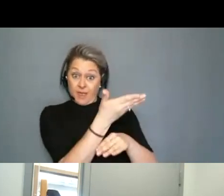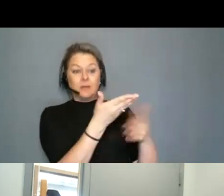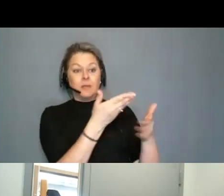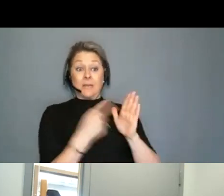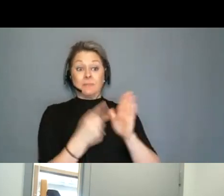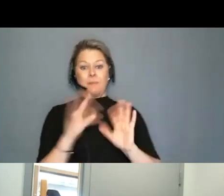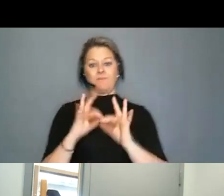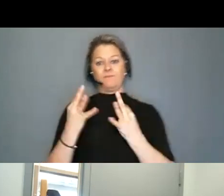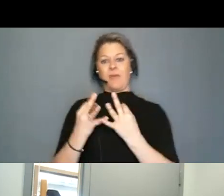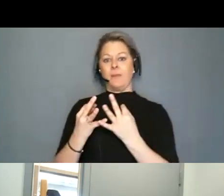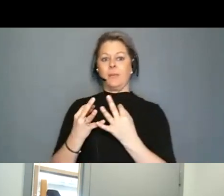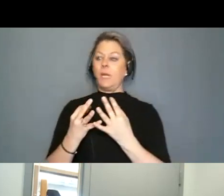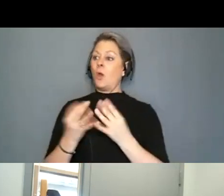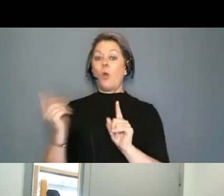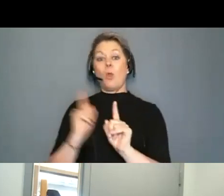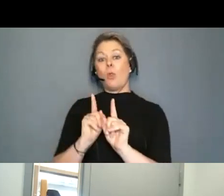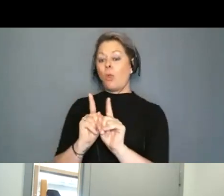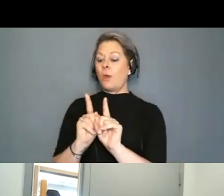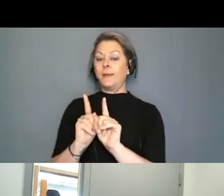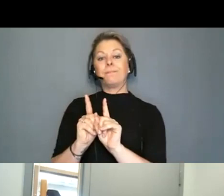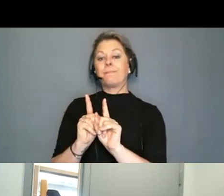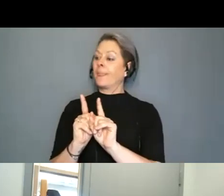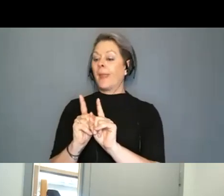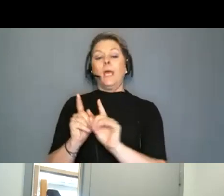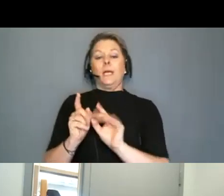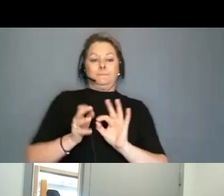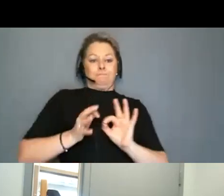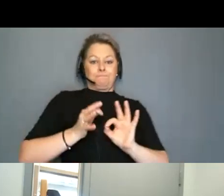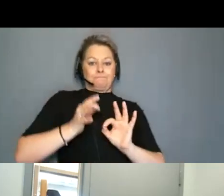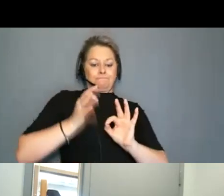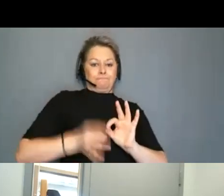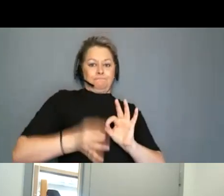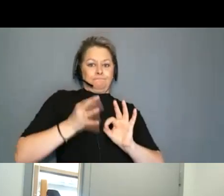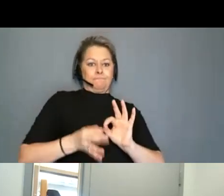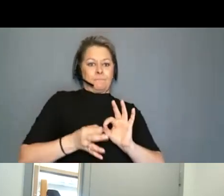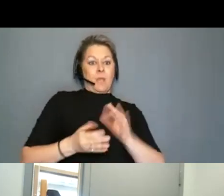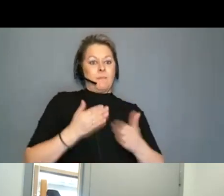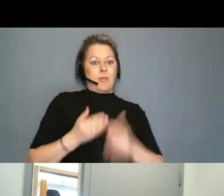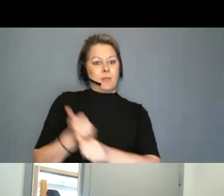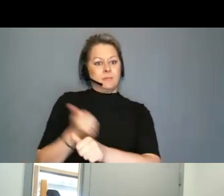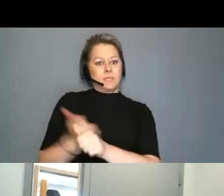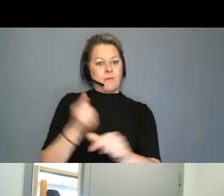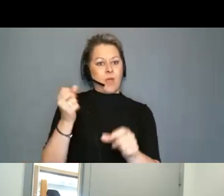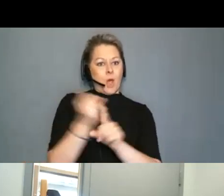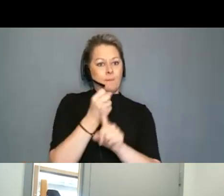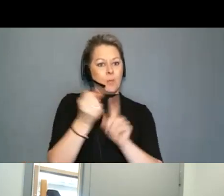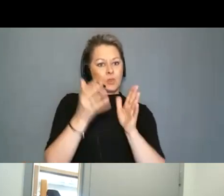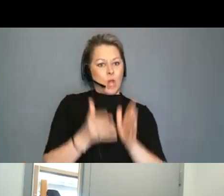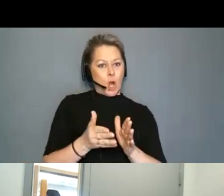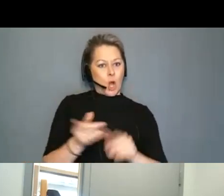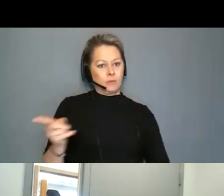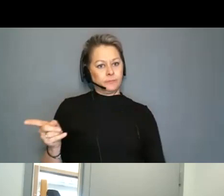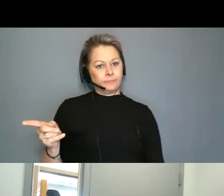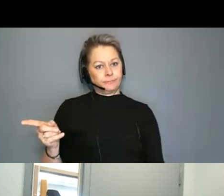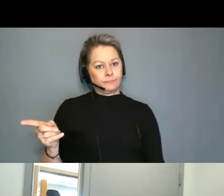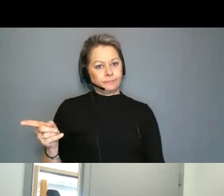family member who may be along to do the interpretation could be the alleged source of abuse or neglect. Yeah. So, you